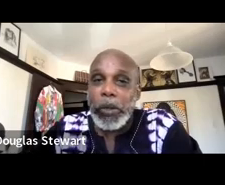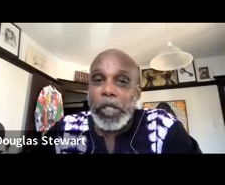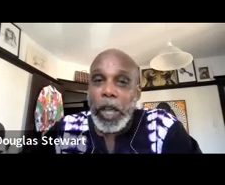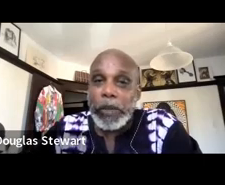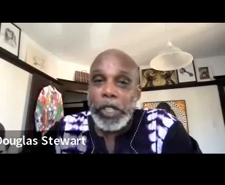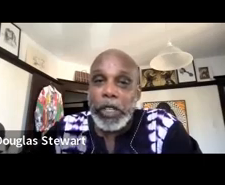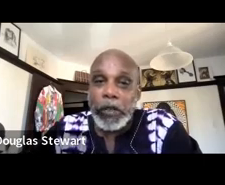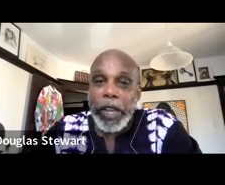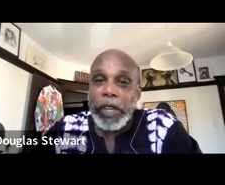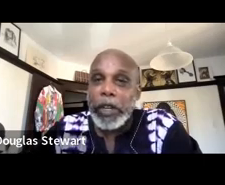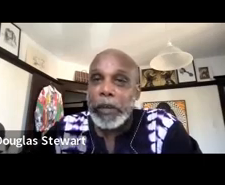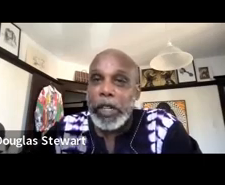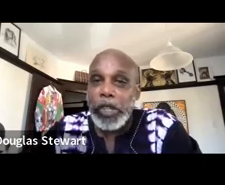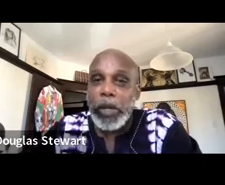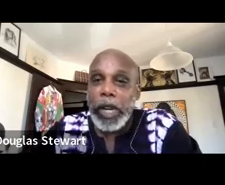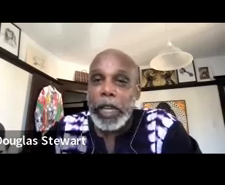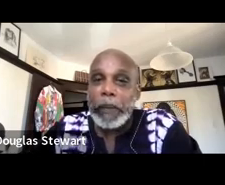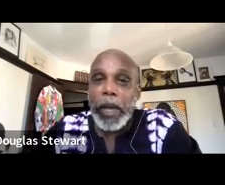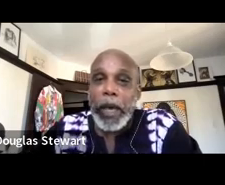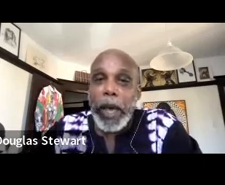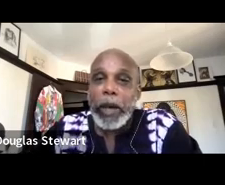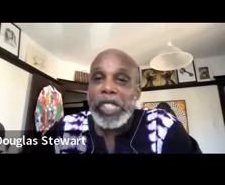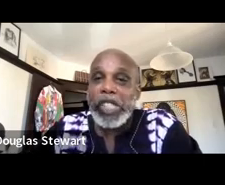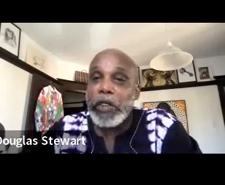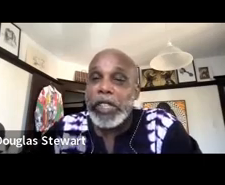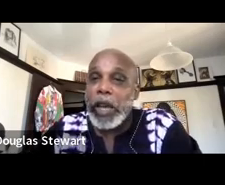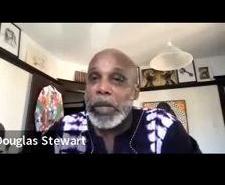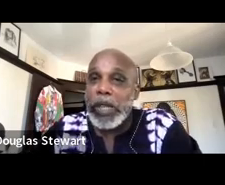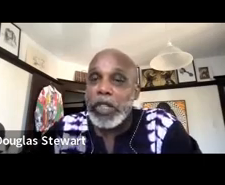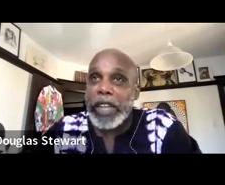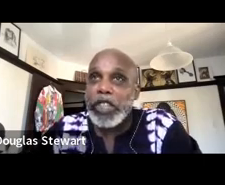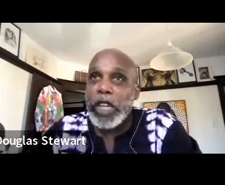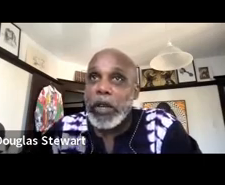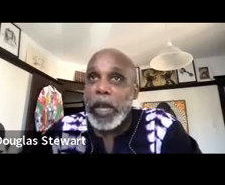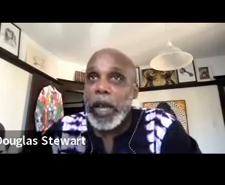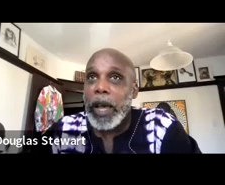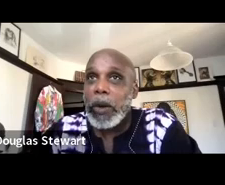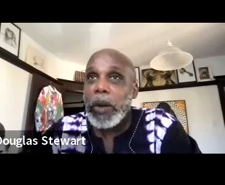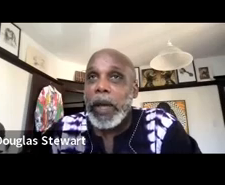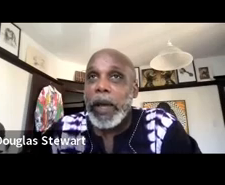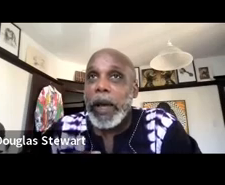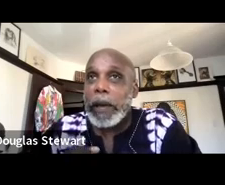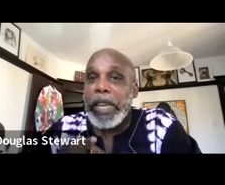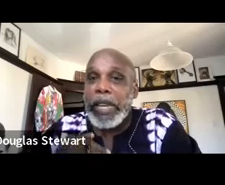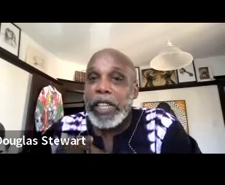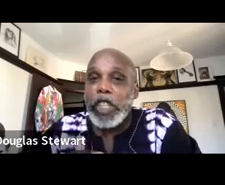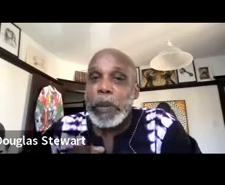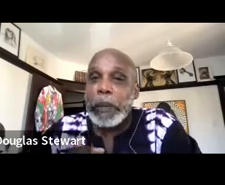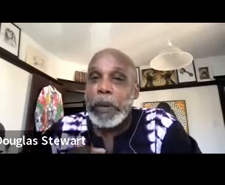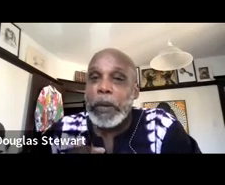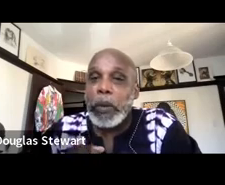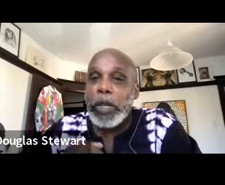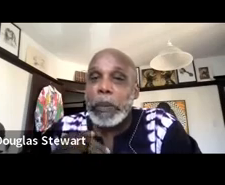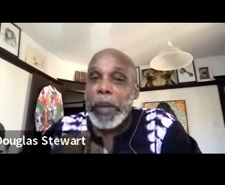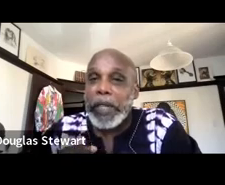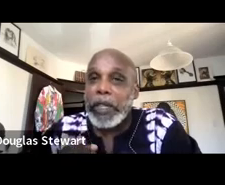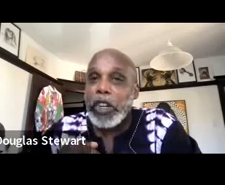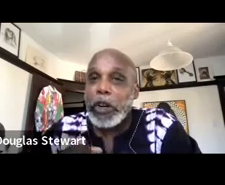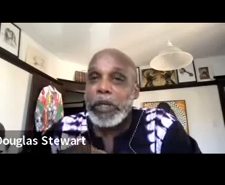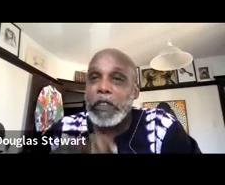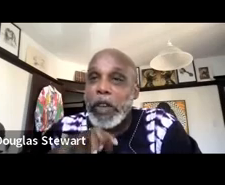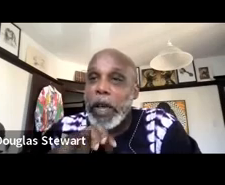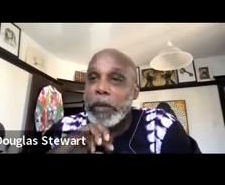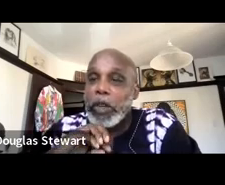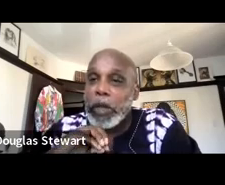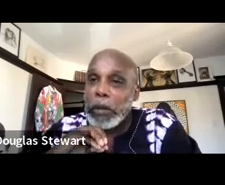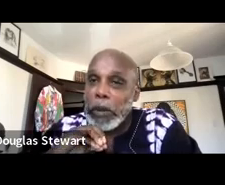show you, stop share right here, and I'm going to show you a clip about a series that was done to actually look at how Indigenous people were depicted in